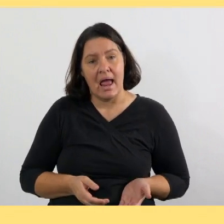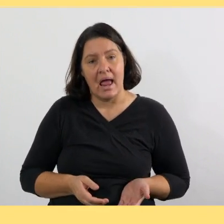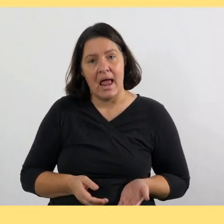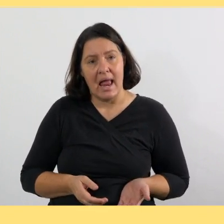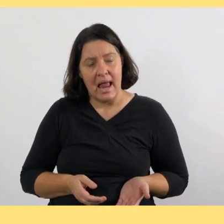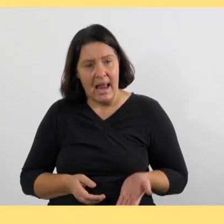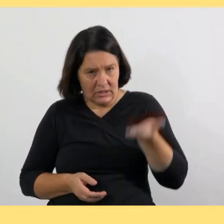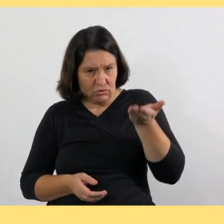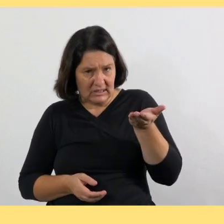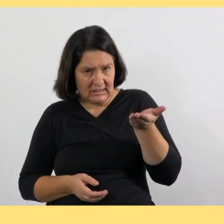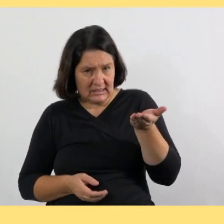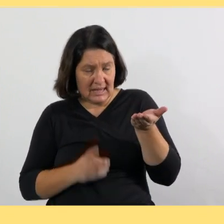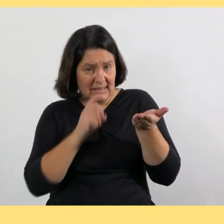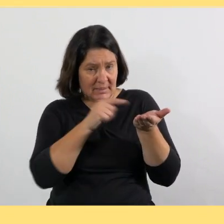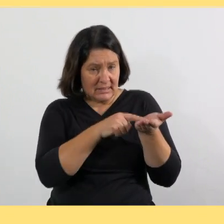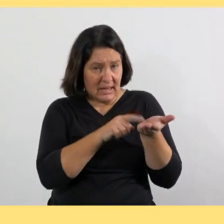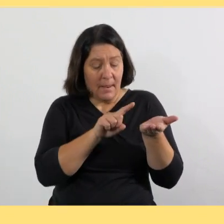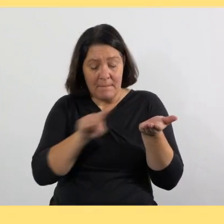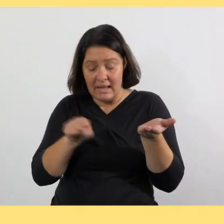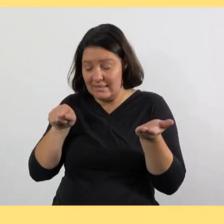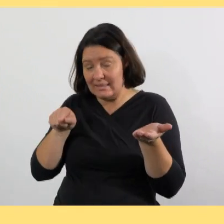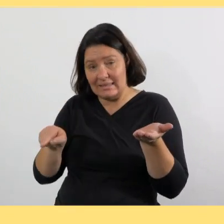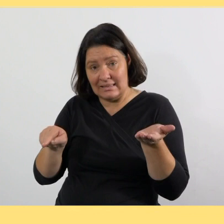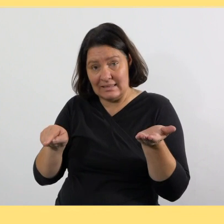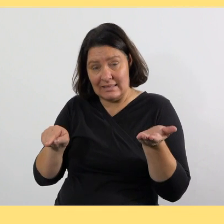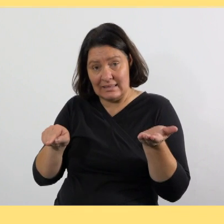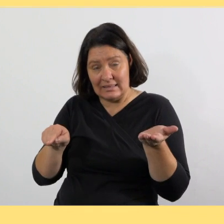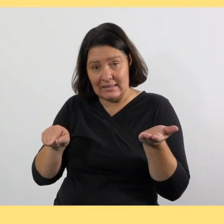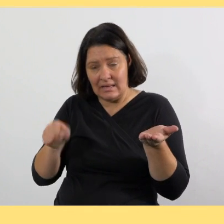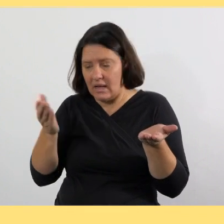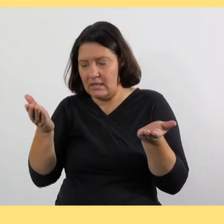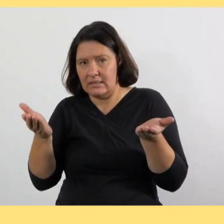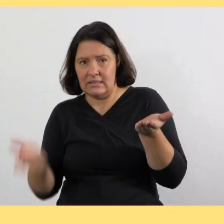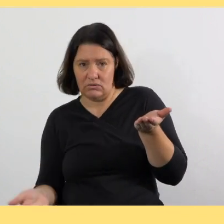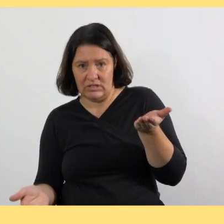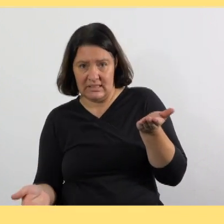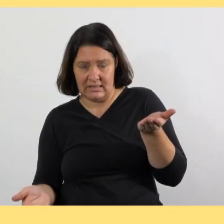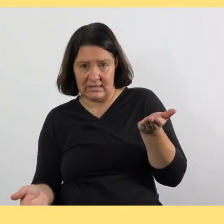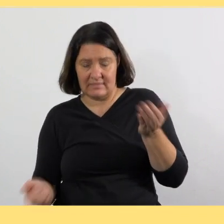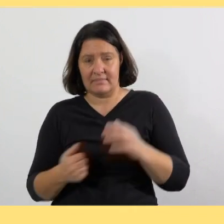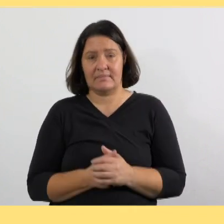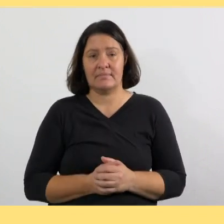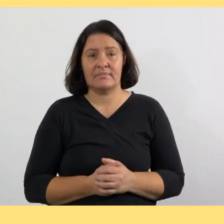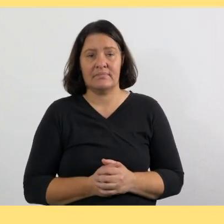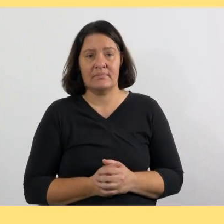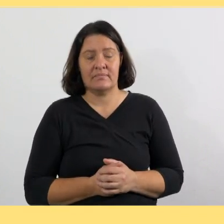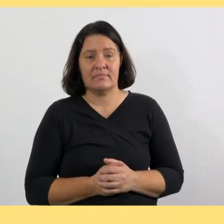the debit side, but it decreases on the credit